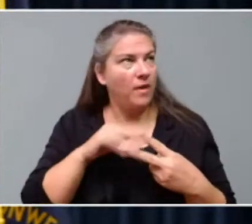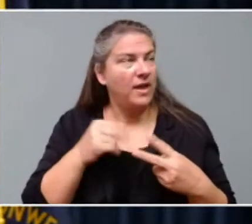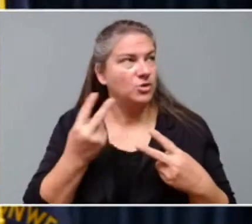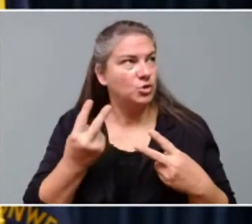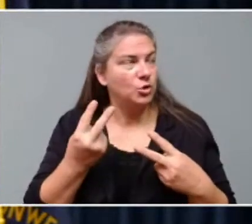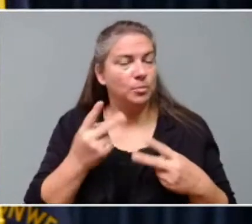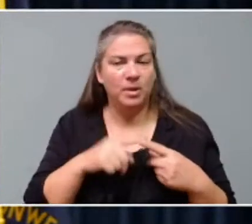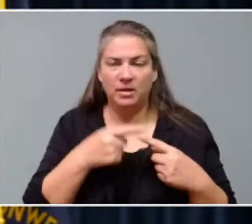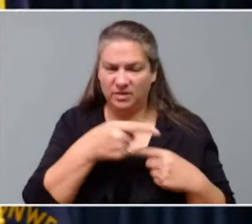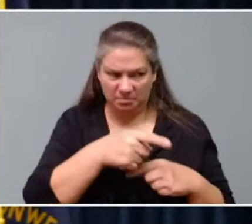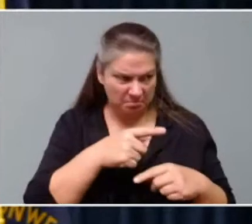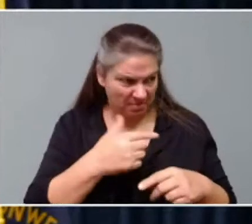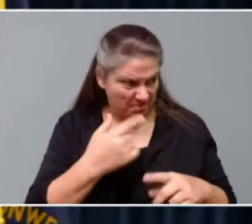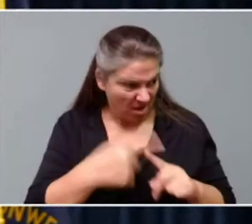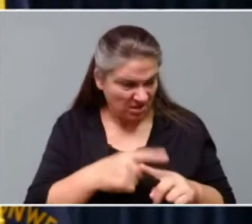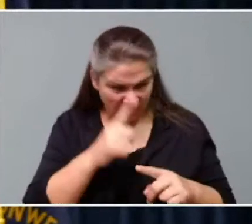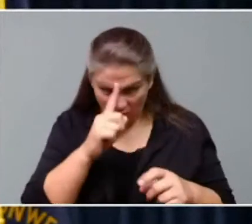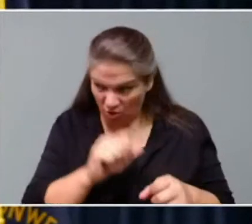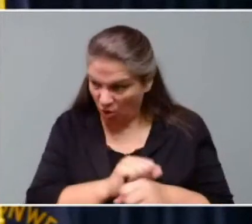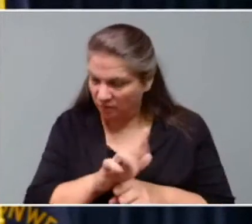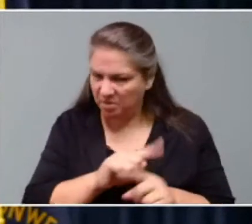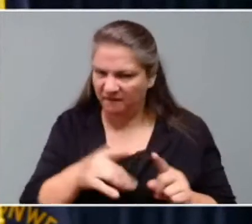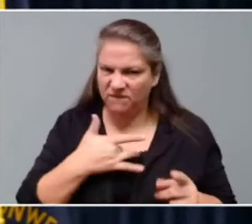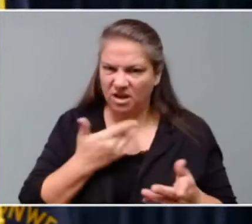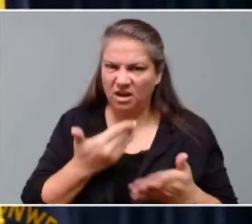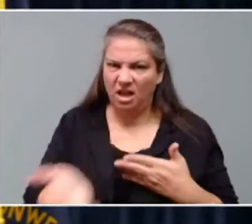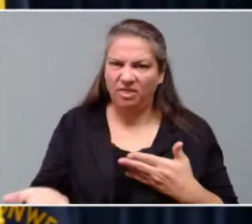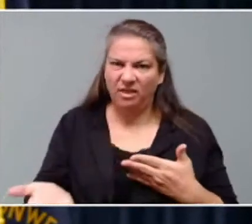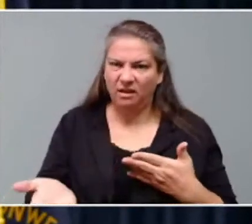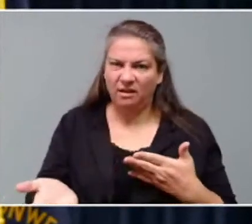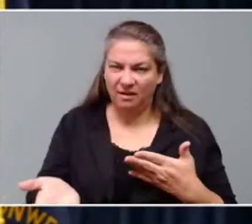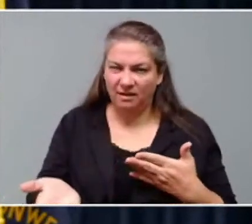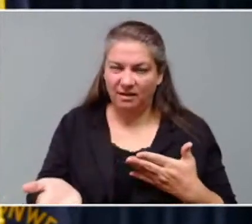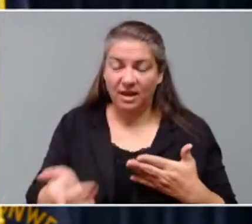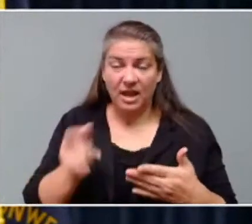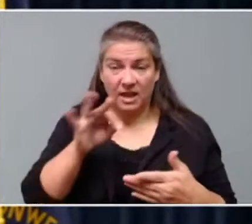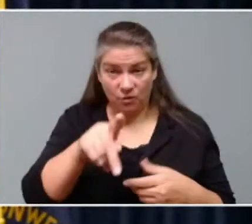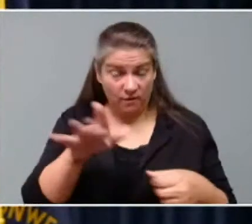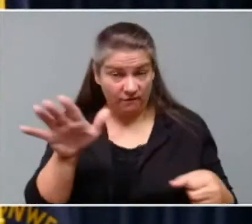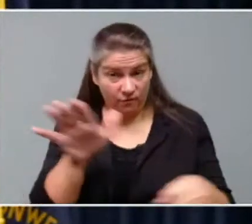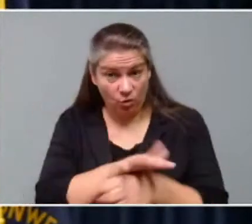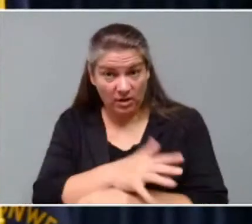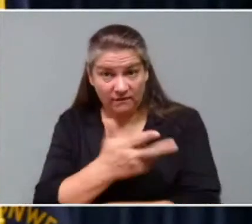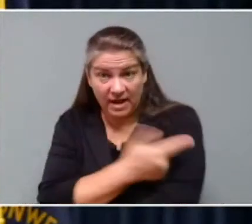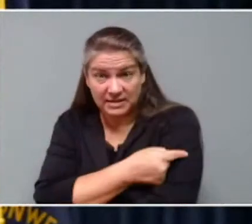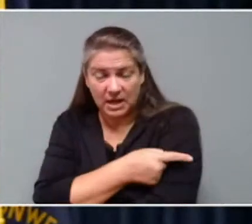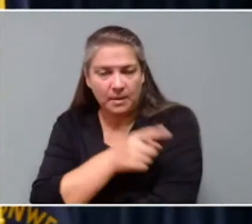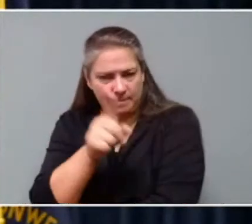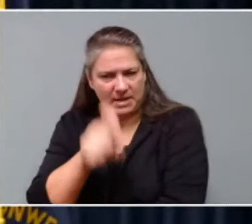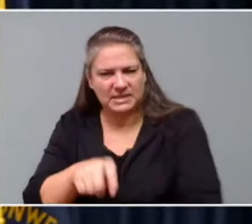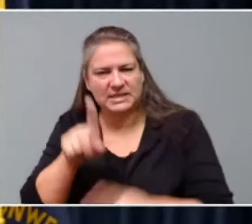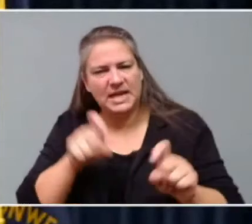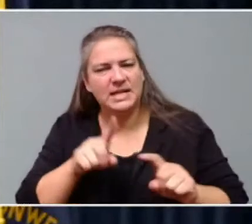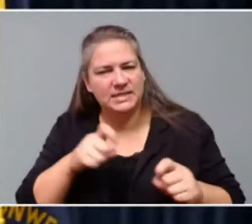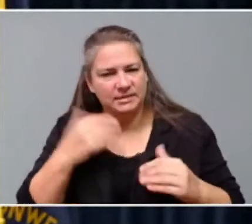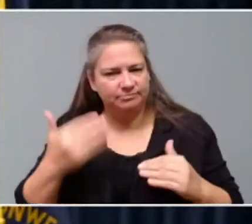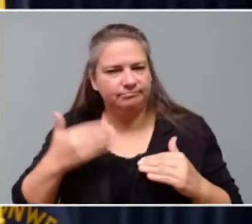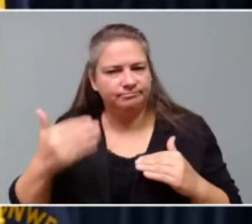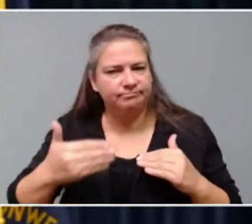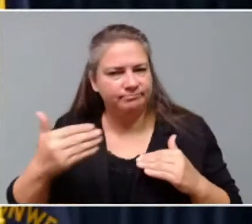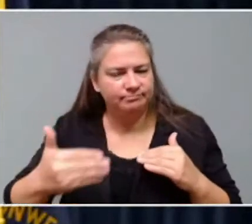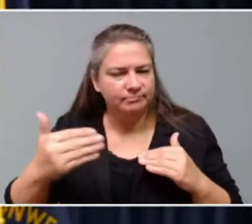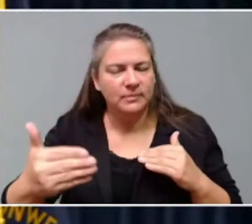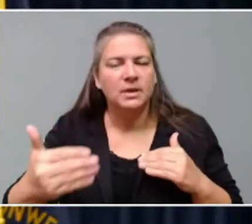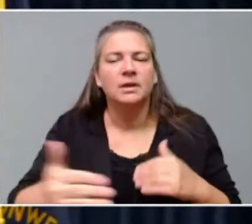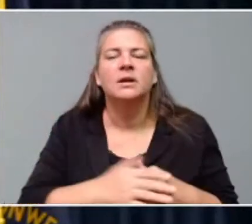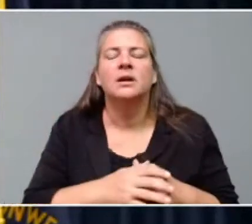So I think that if you are fully vaccinated like I am, number one, you need to get tested regularly. And number two, we